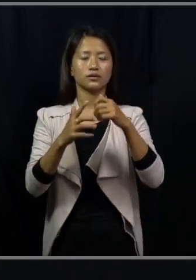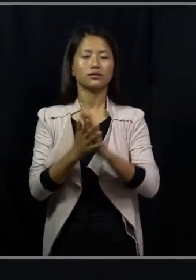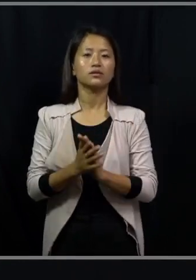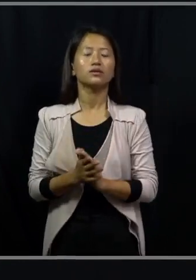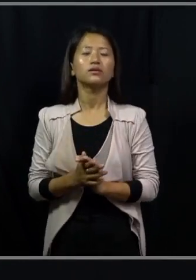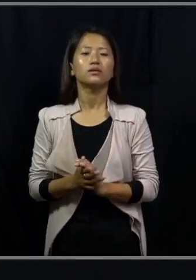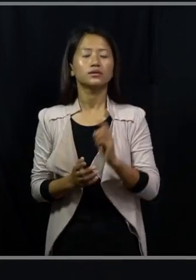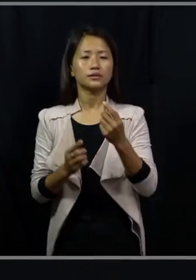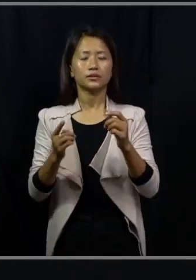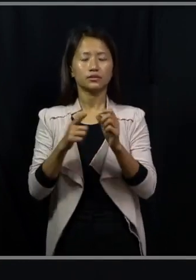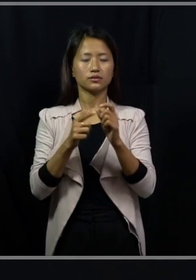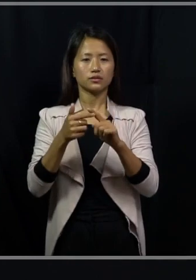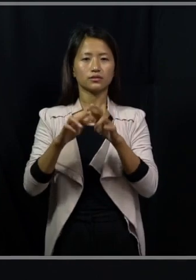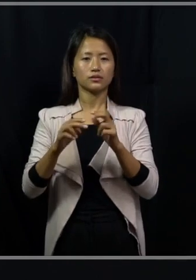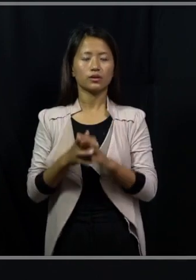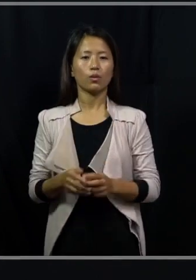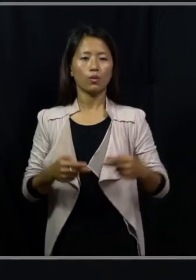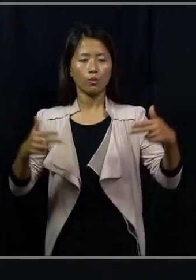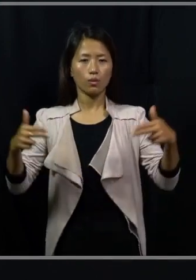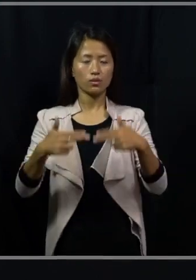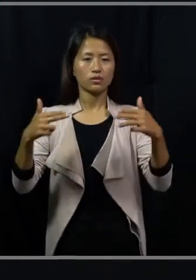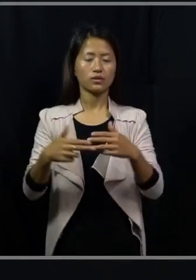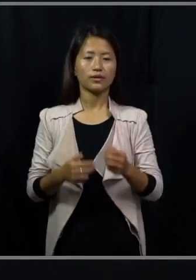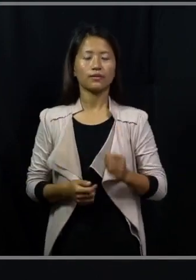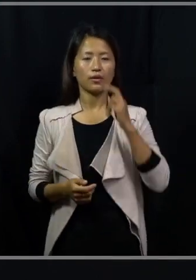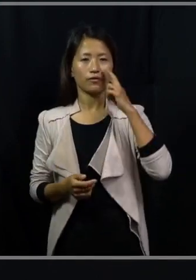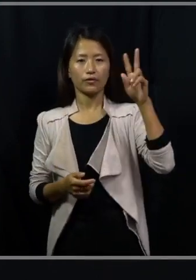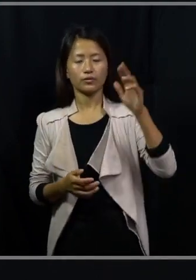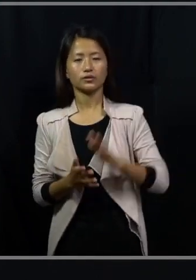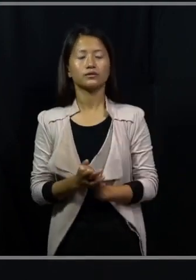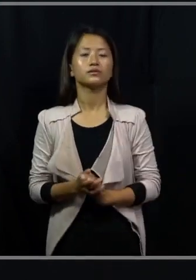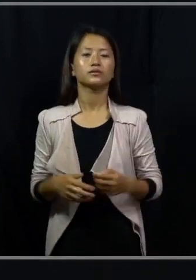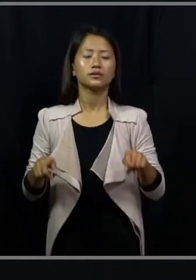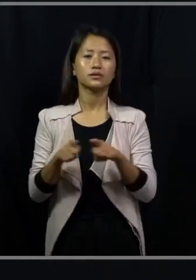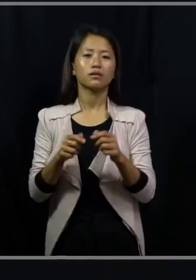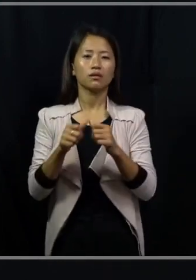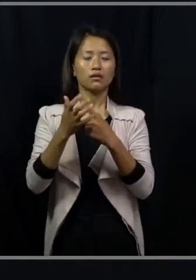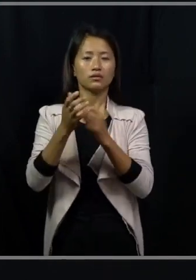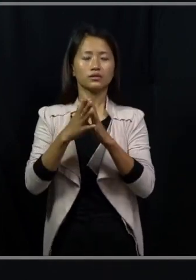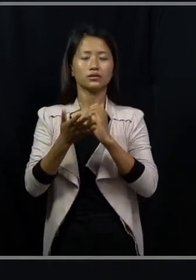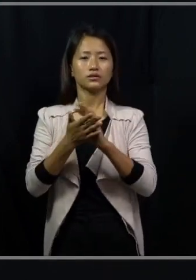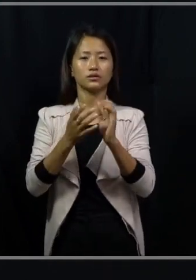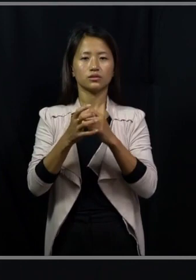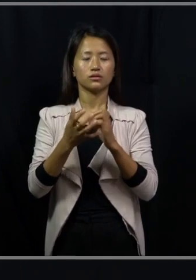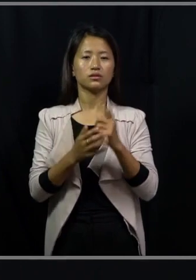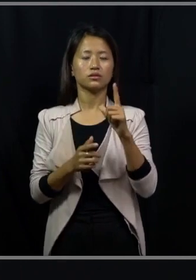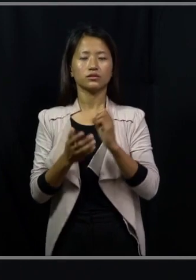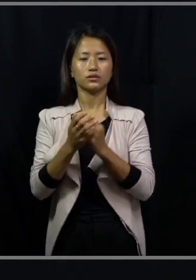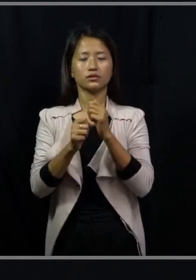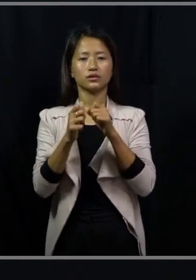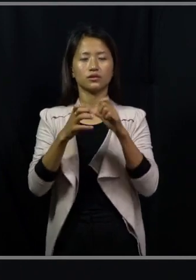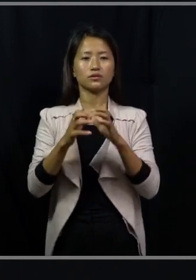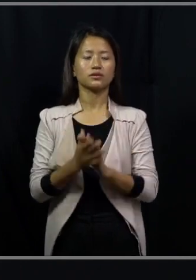the depictions of war heroes and their victims. And the archaeological survey, that is